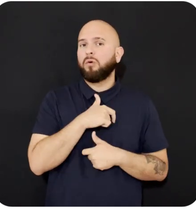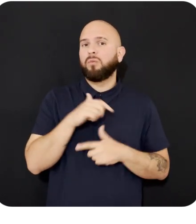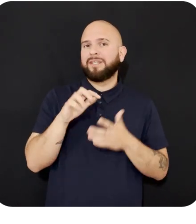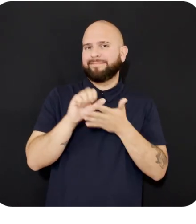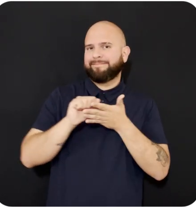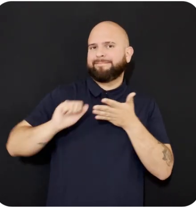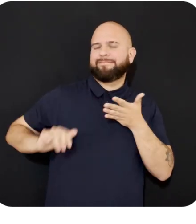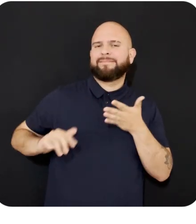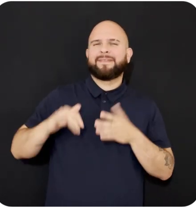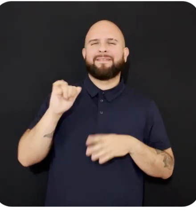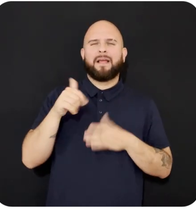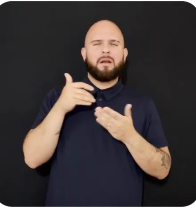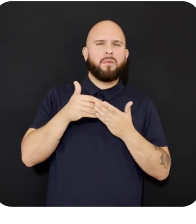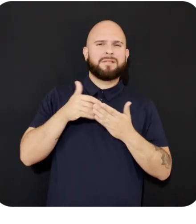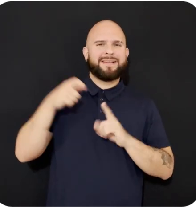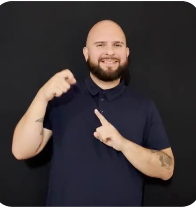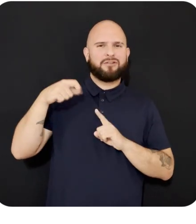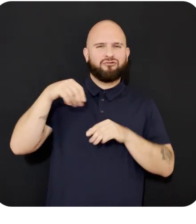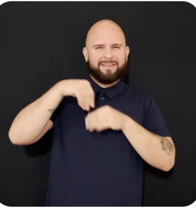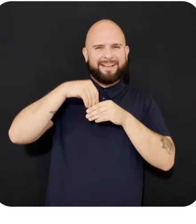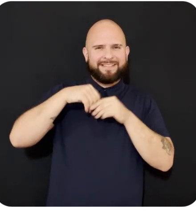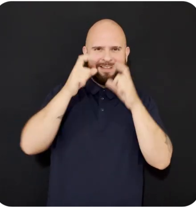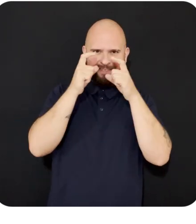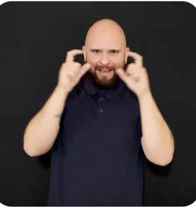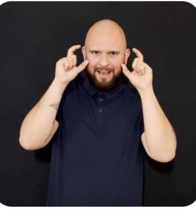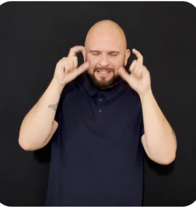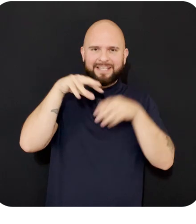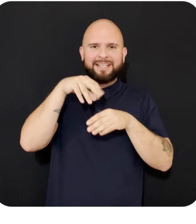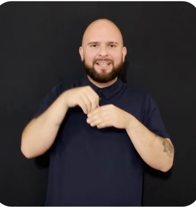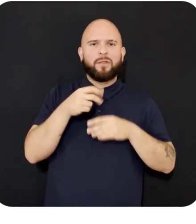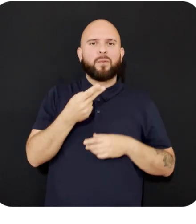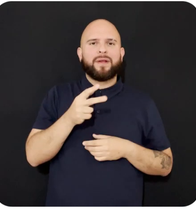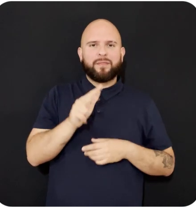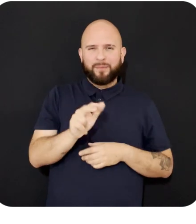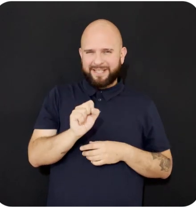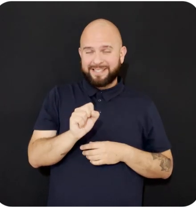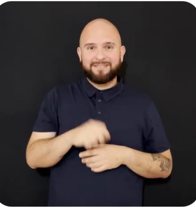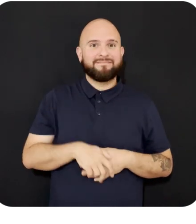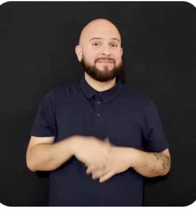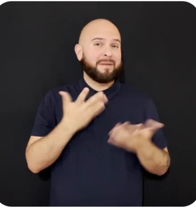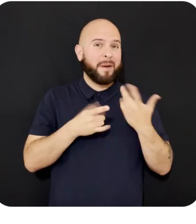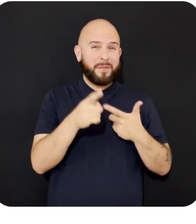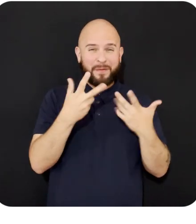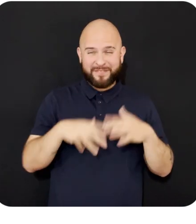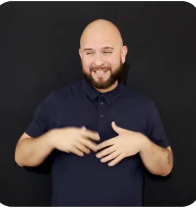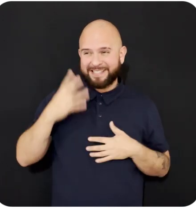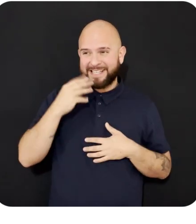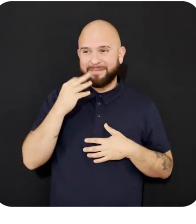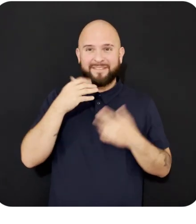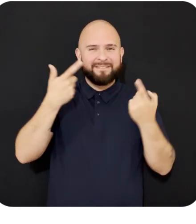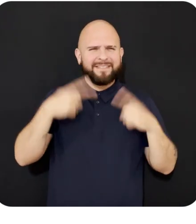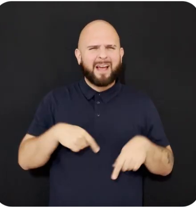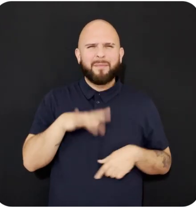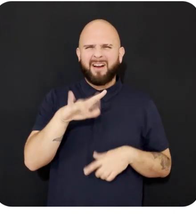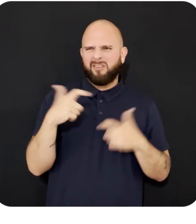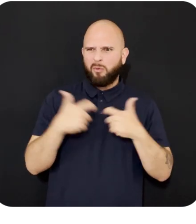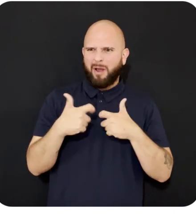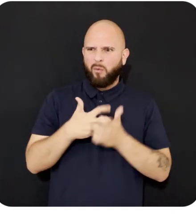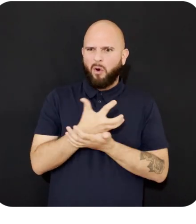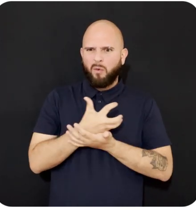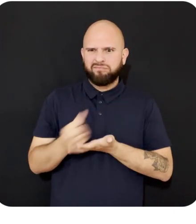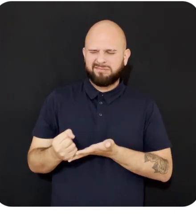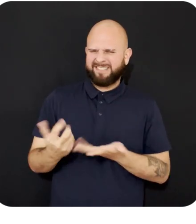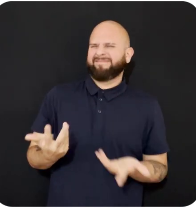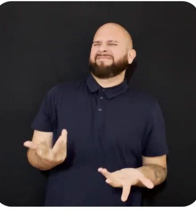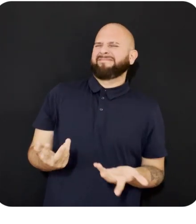also removed the proximity sensor from inside the headset on Quest 3S. If you've ever ended up with an unexpectedly empty